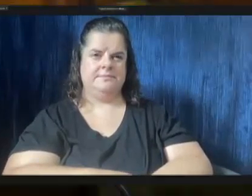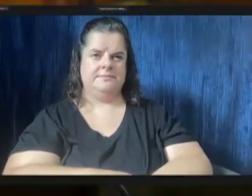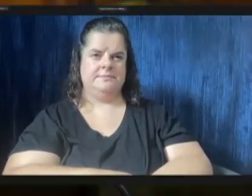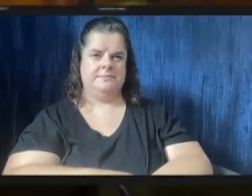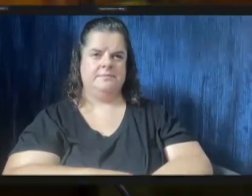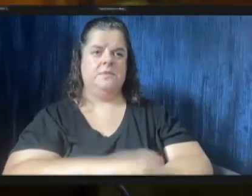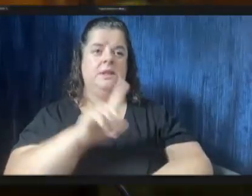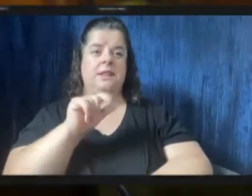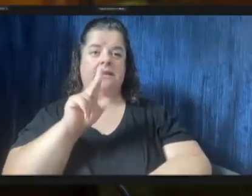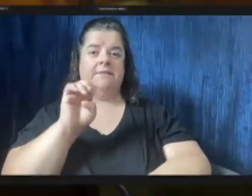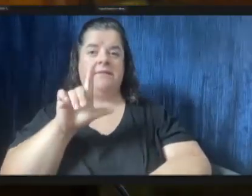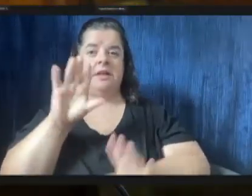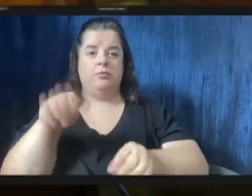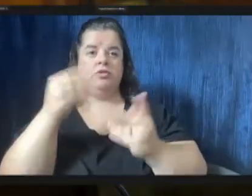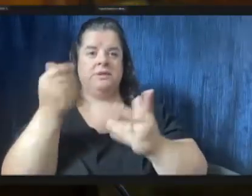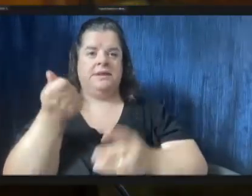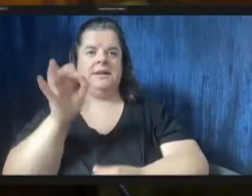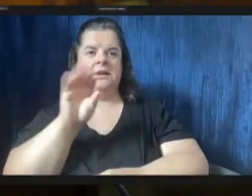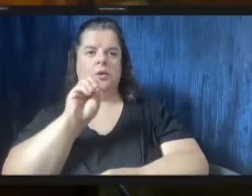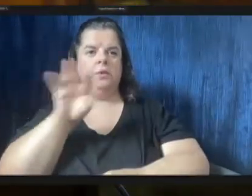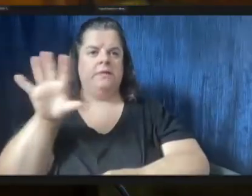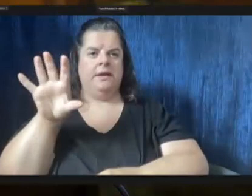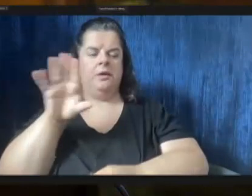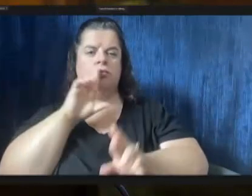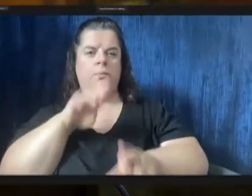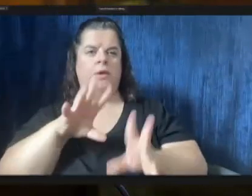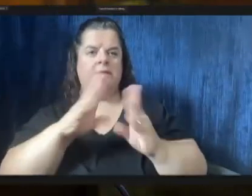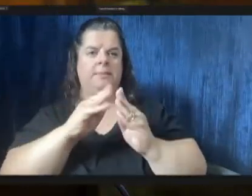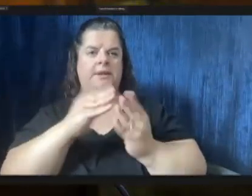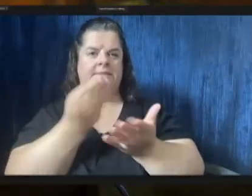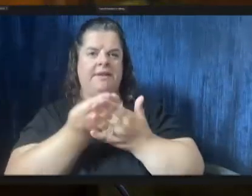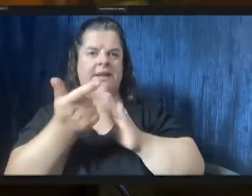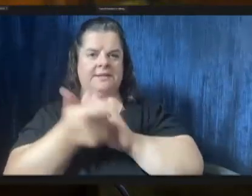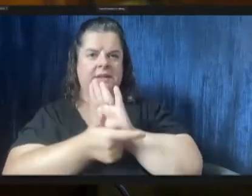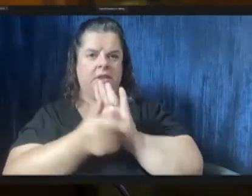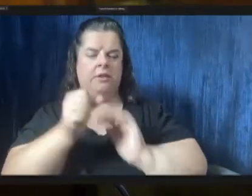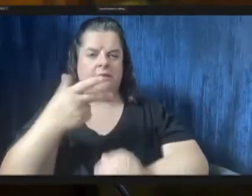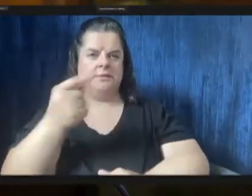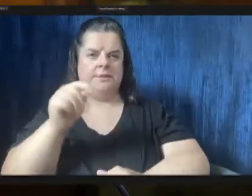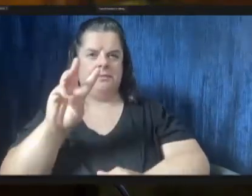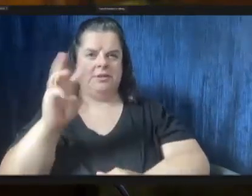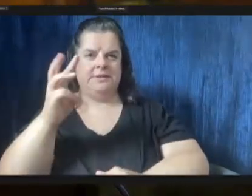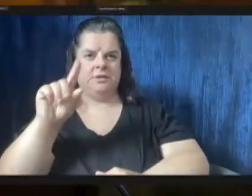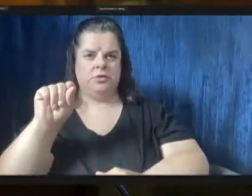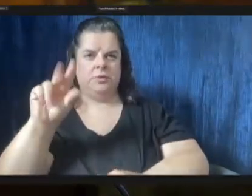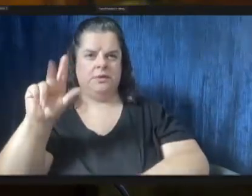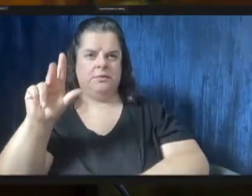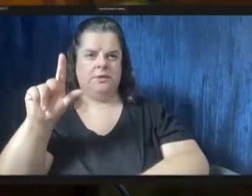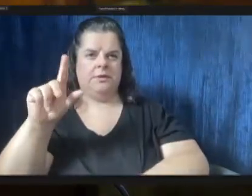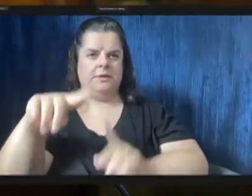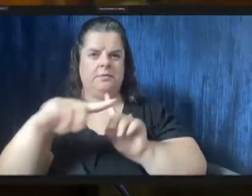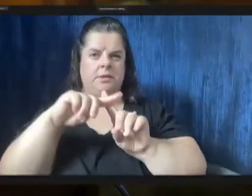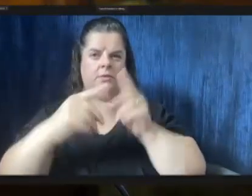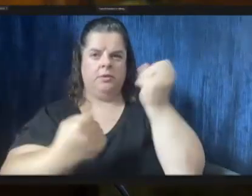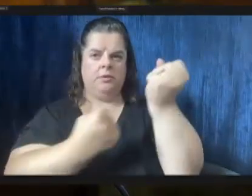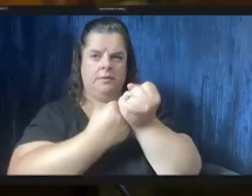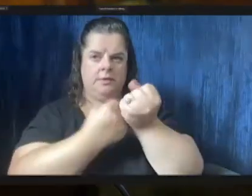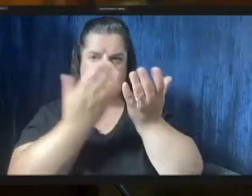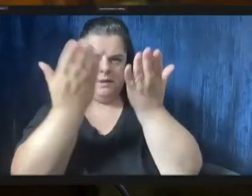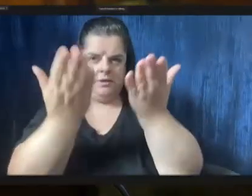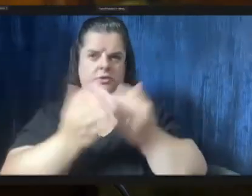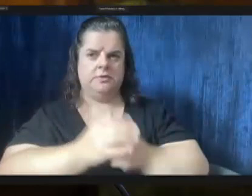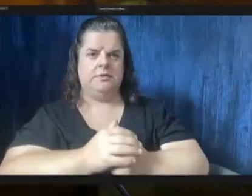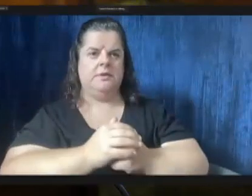Councilman Lavelle presents Bill Number 1905, reported to Committee on Finance and Law for September 6, 2023, with an affirmative